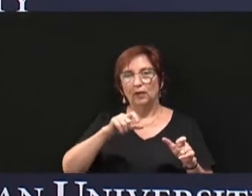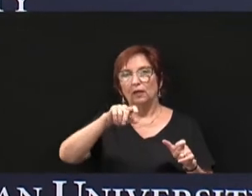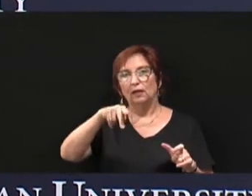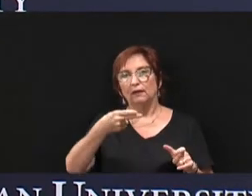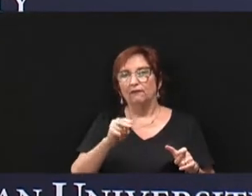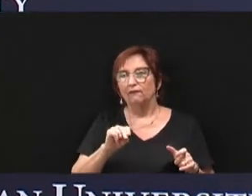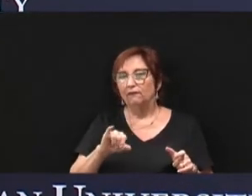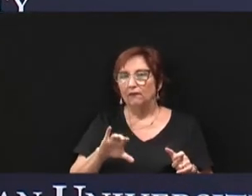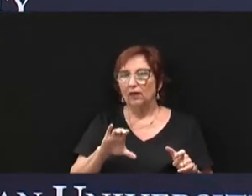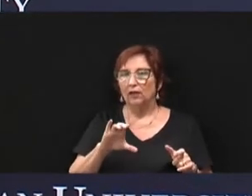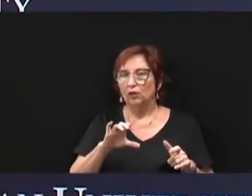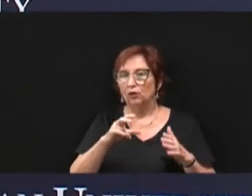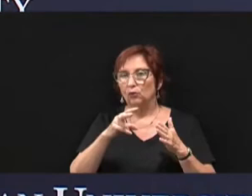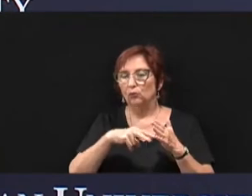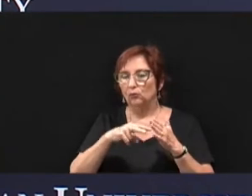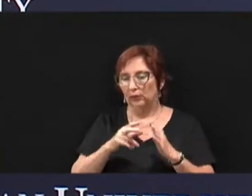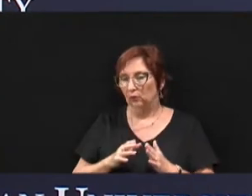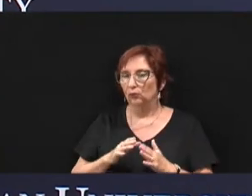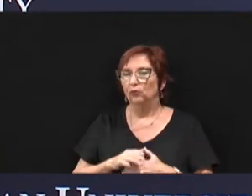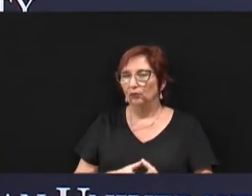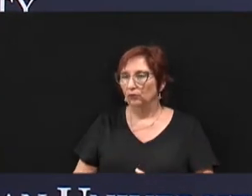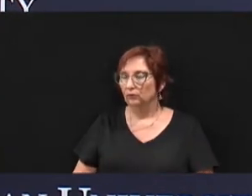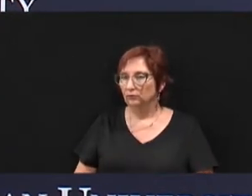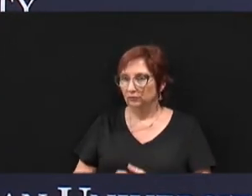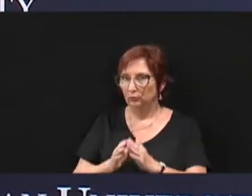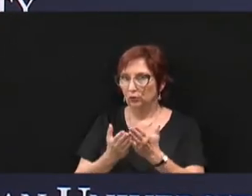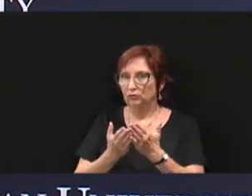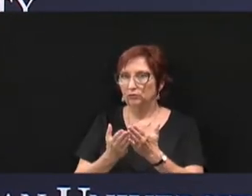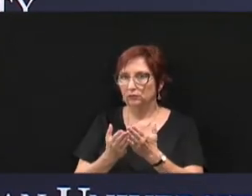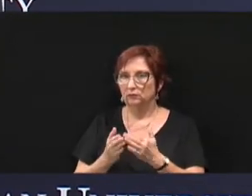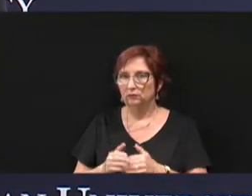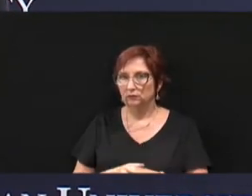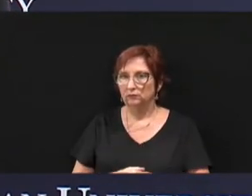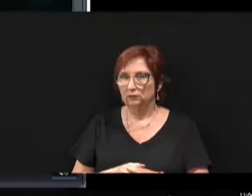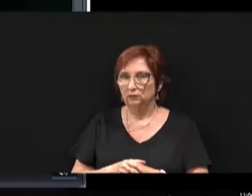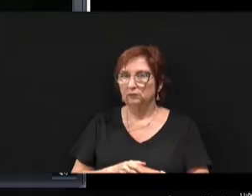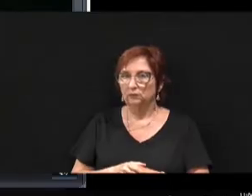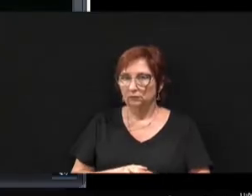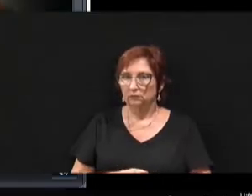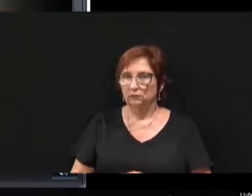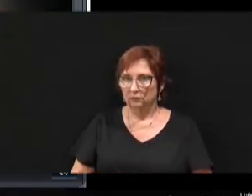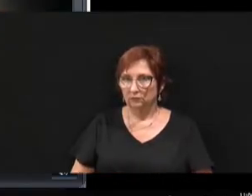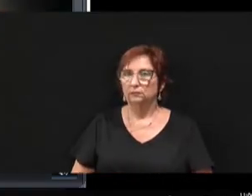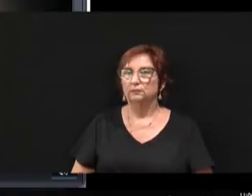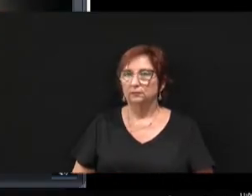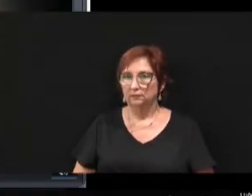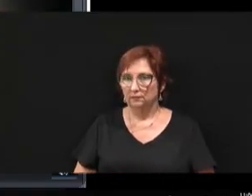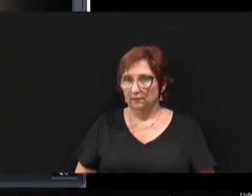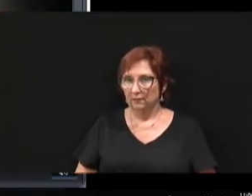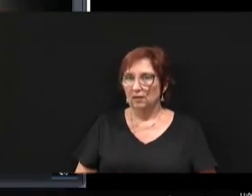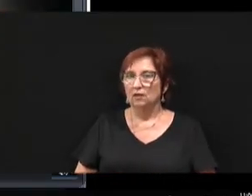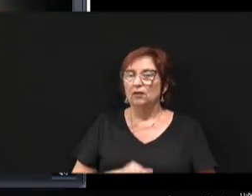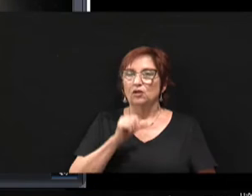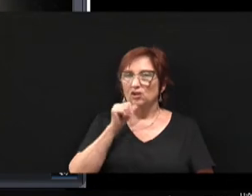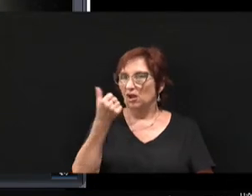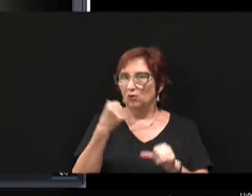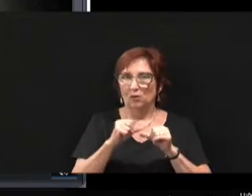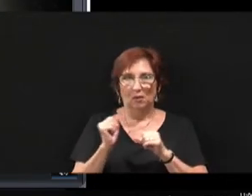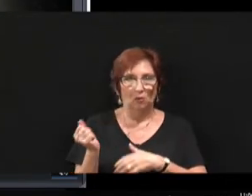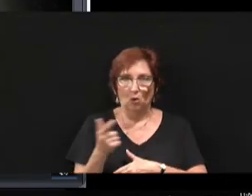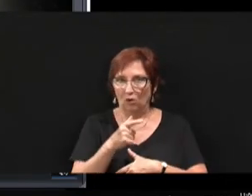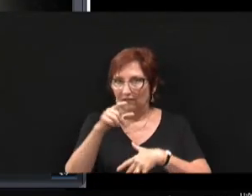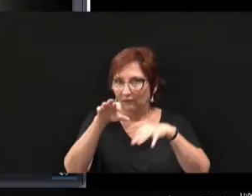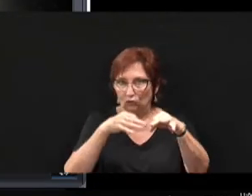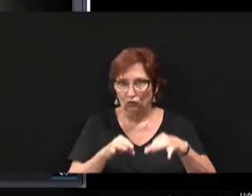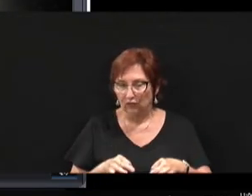Okay, this is page 28. You're not going to remember all of the directions. I'm going to go